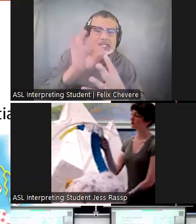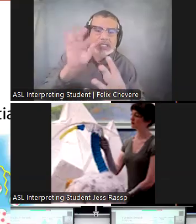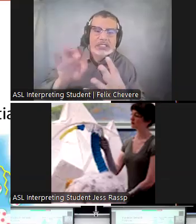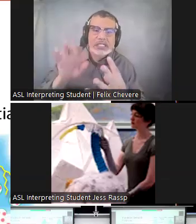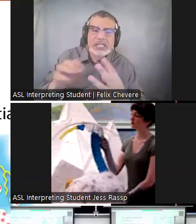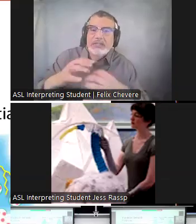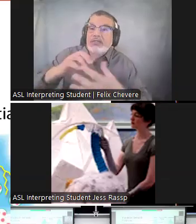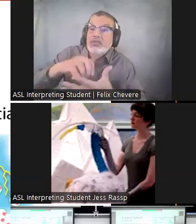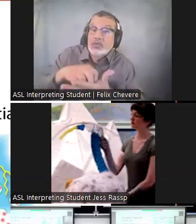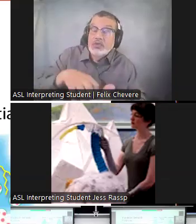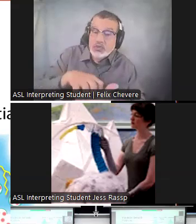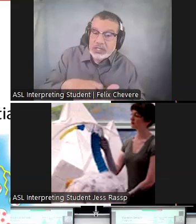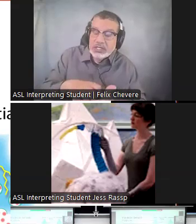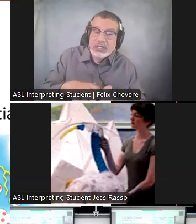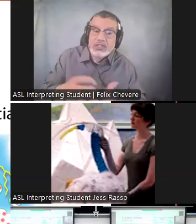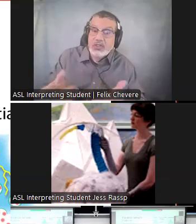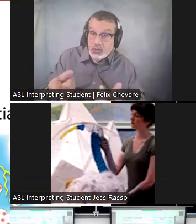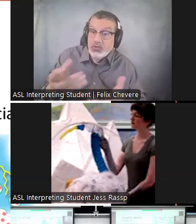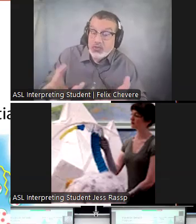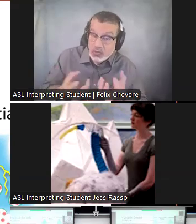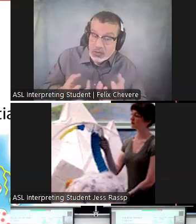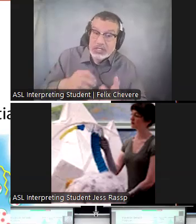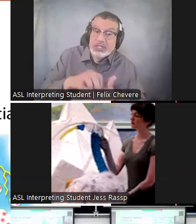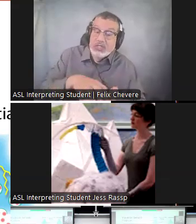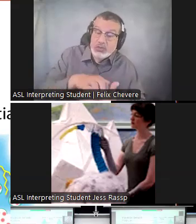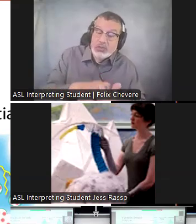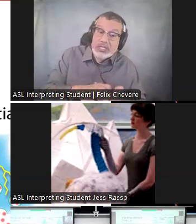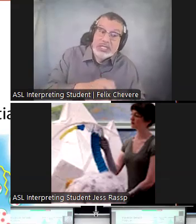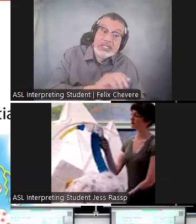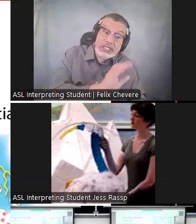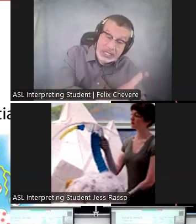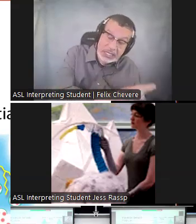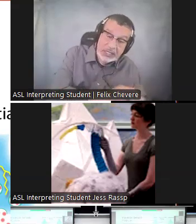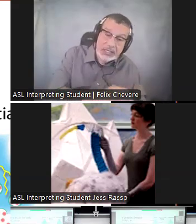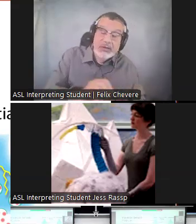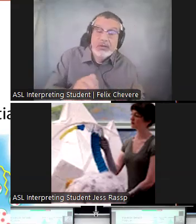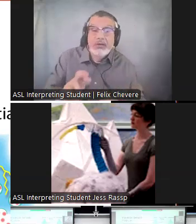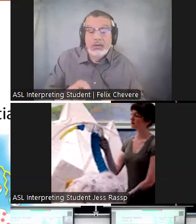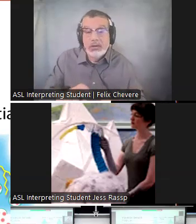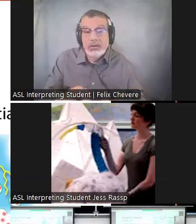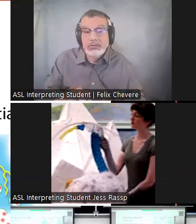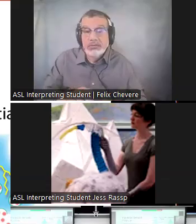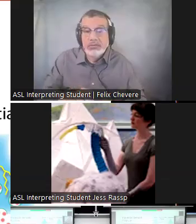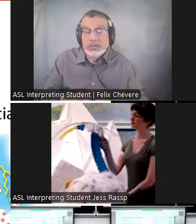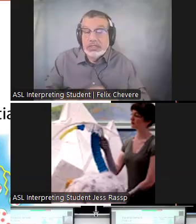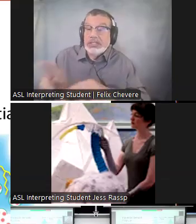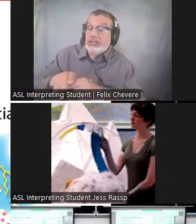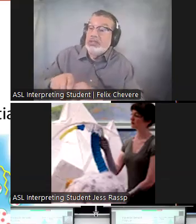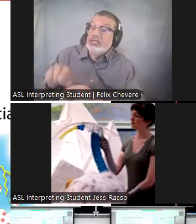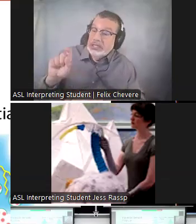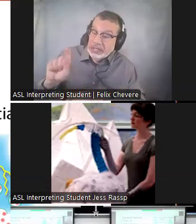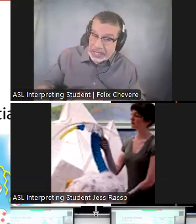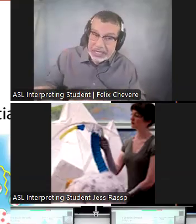want to weaken some things and strengthen others. We need both for learning and memory. We've got to have both of those. So you got to